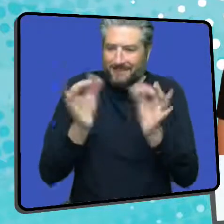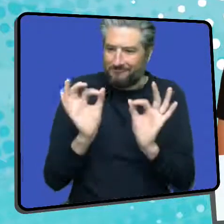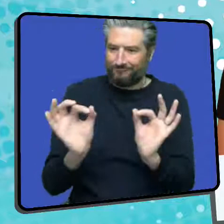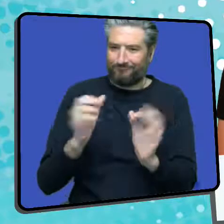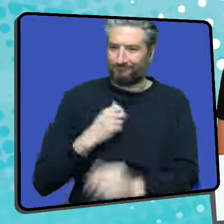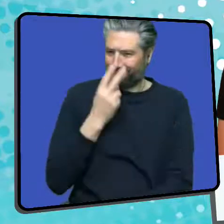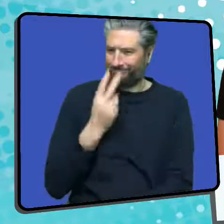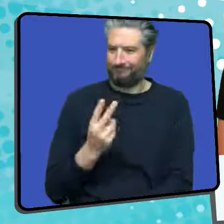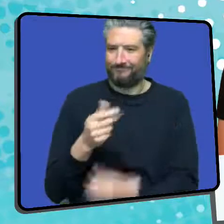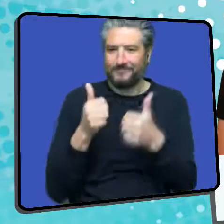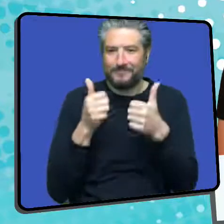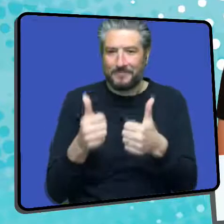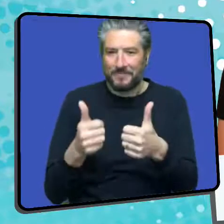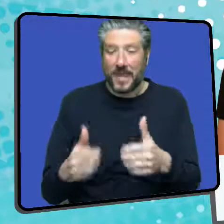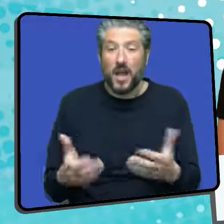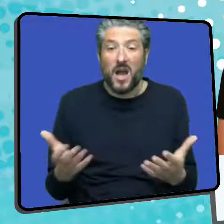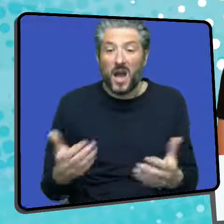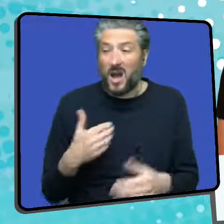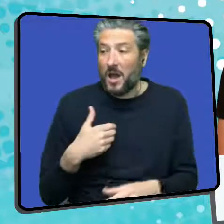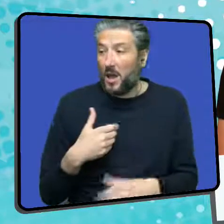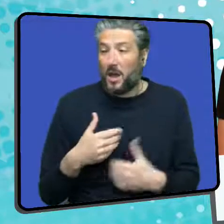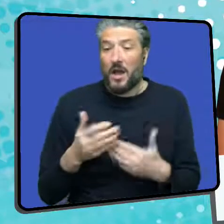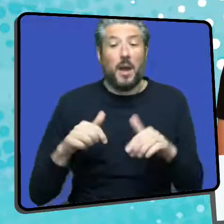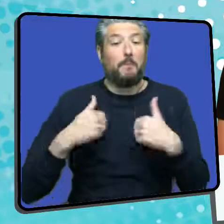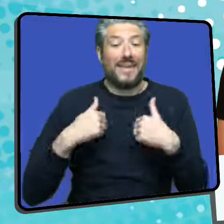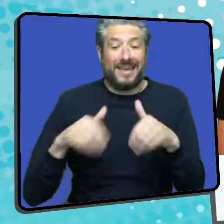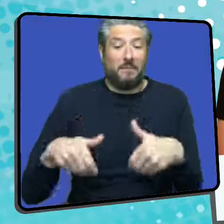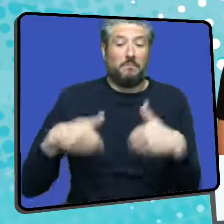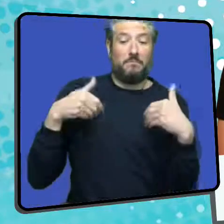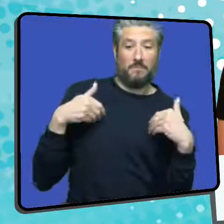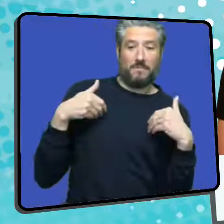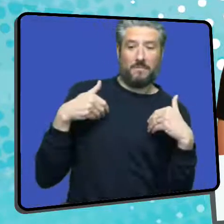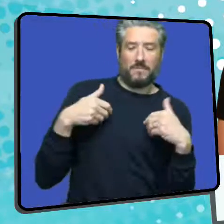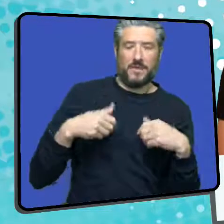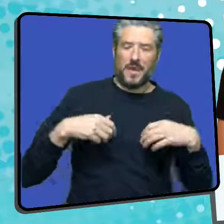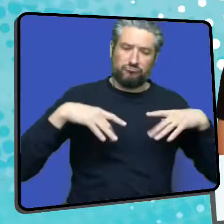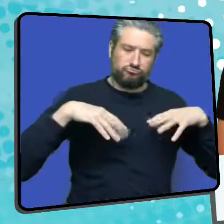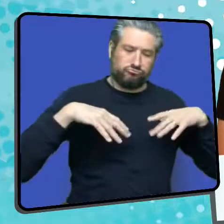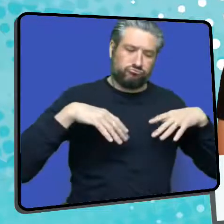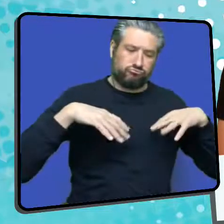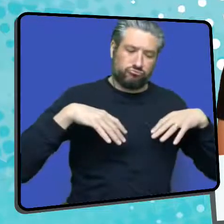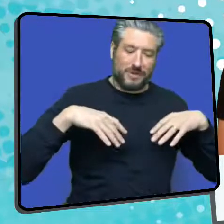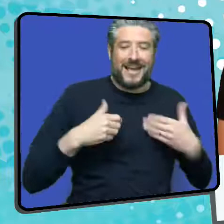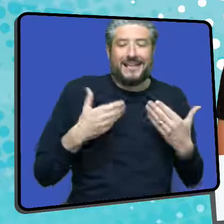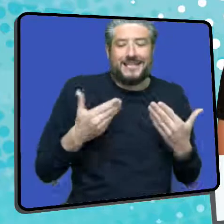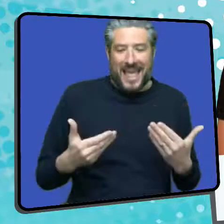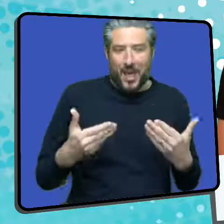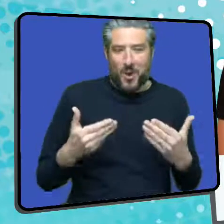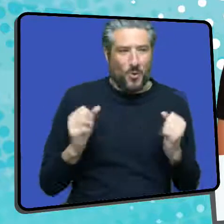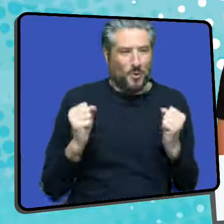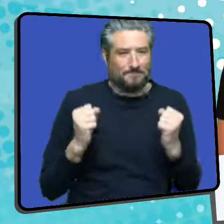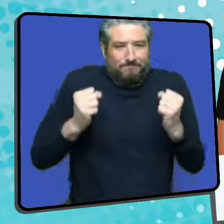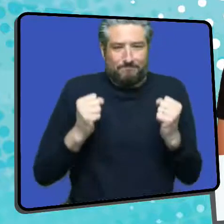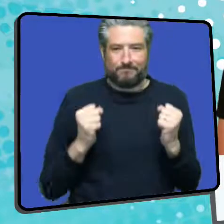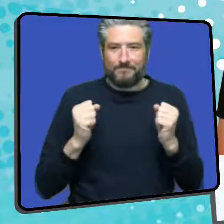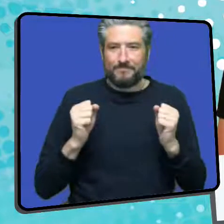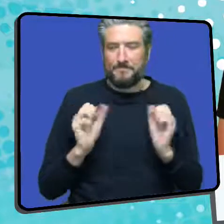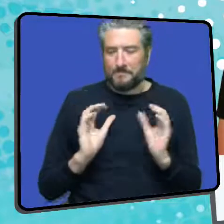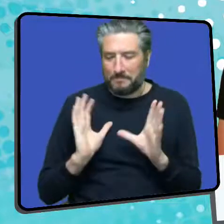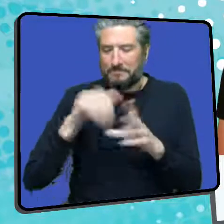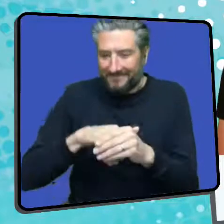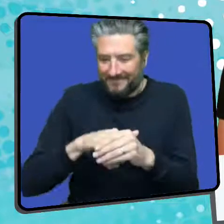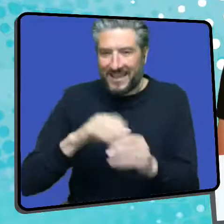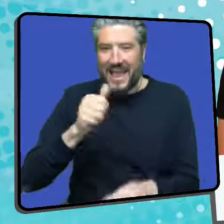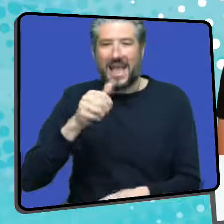was just relaxing for a little bit, and I'm currently back doing AI stuff from an architecture standpoint rather